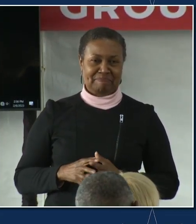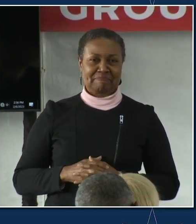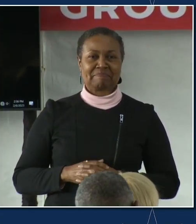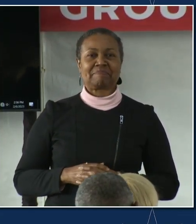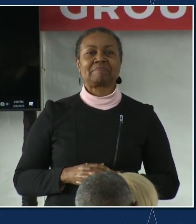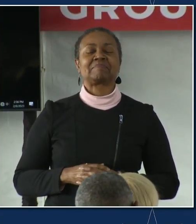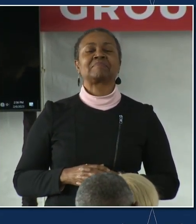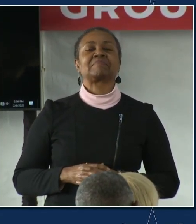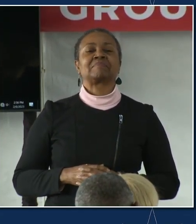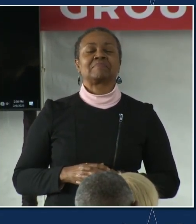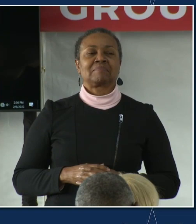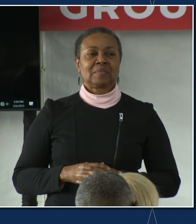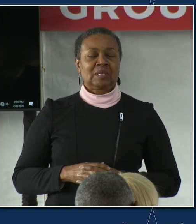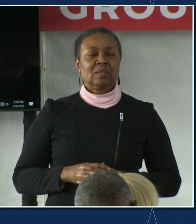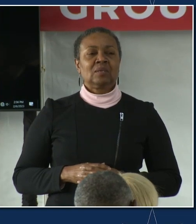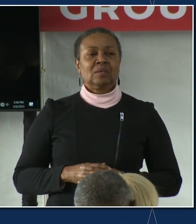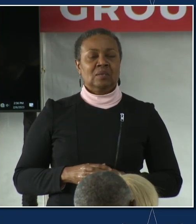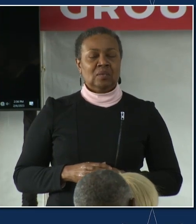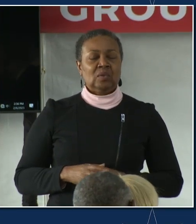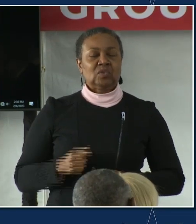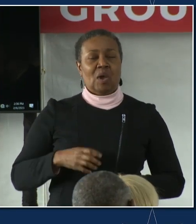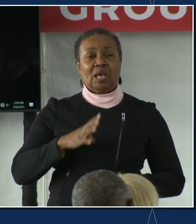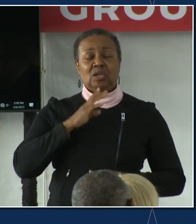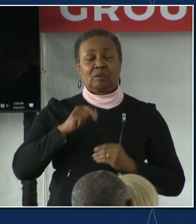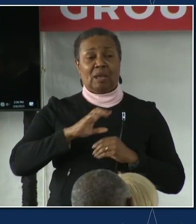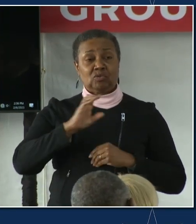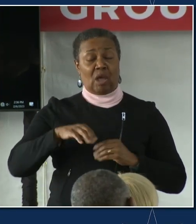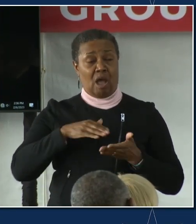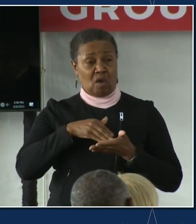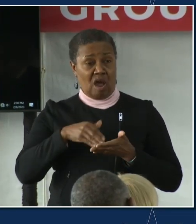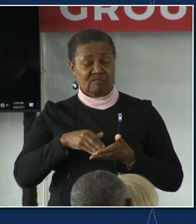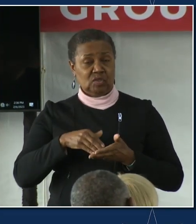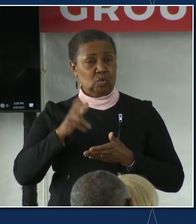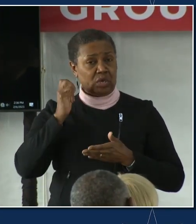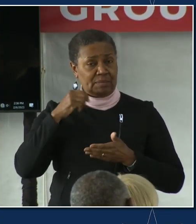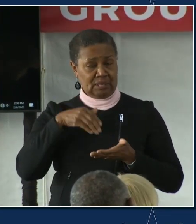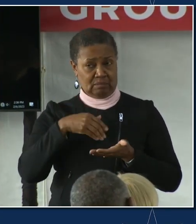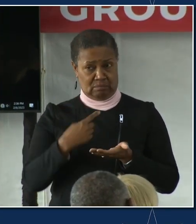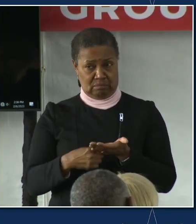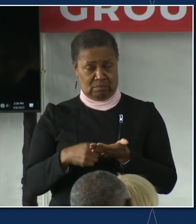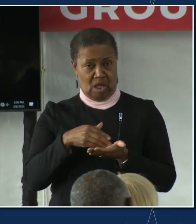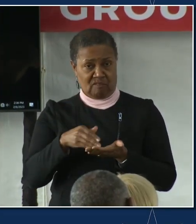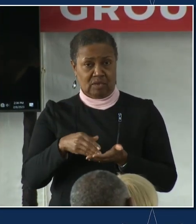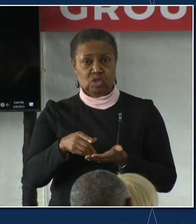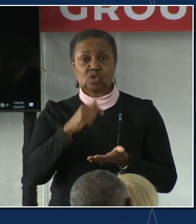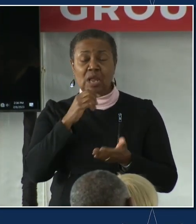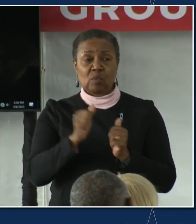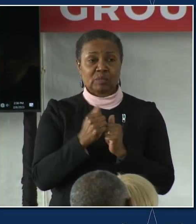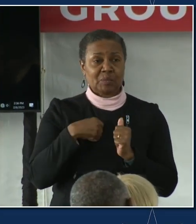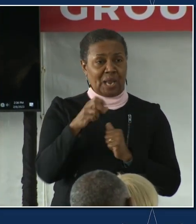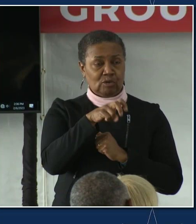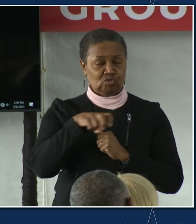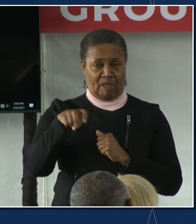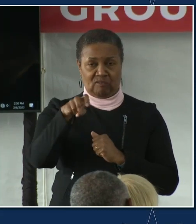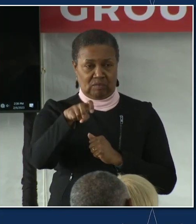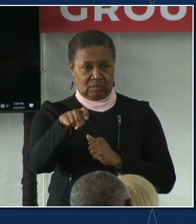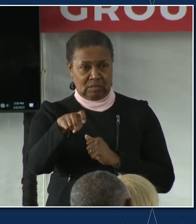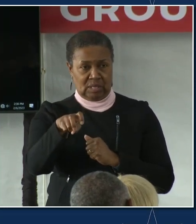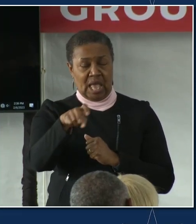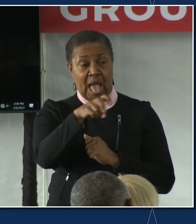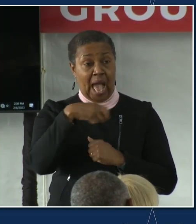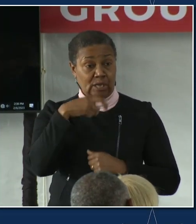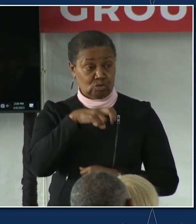So coming from Chicago, I talk about it a lot. You guys hear me talk about it, but you're not with me when I travel, and I